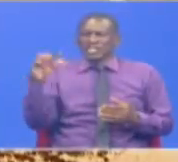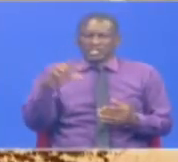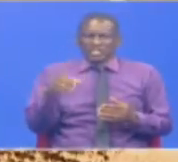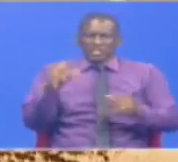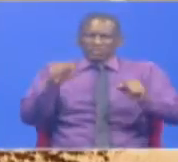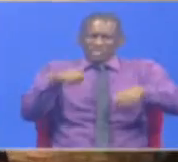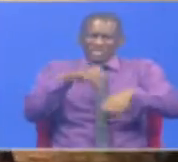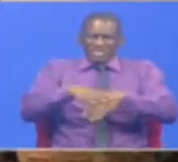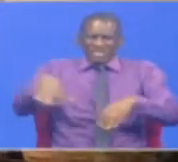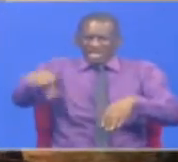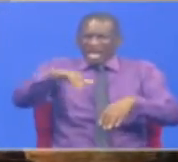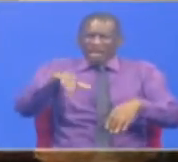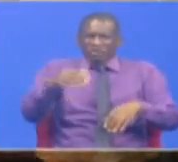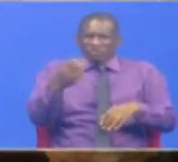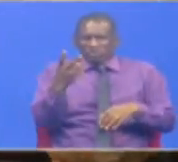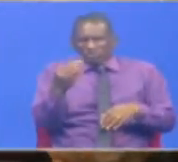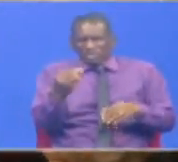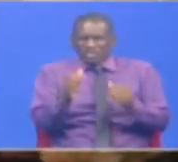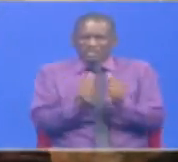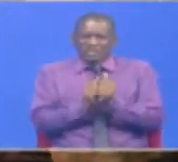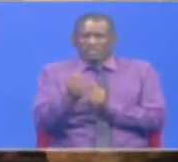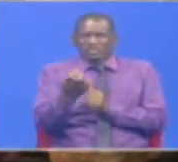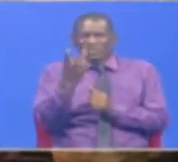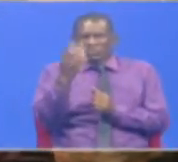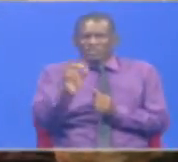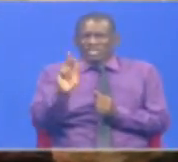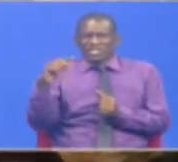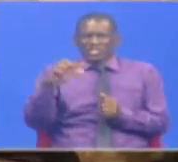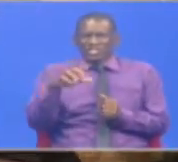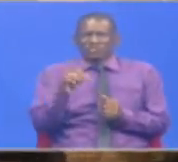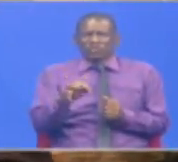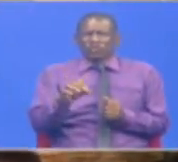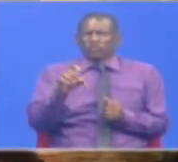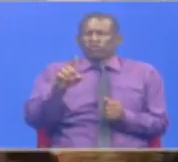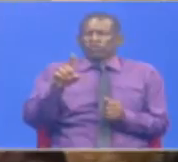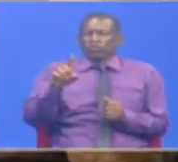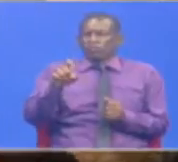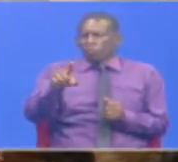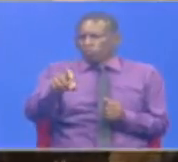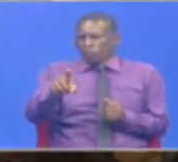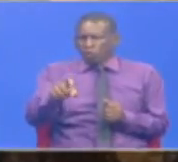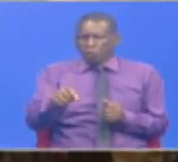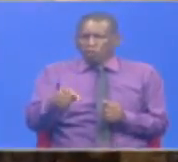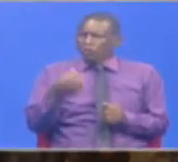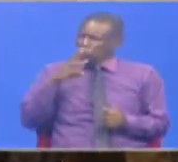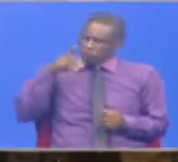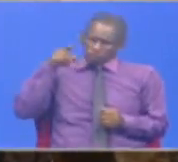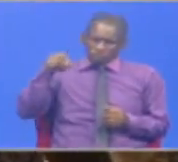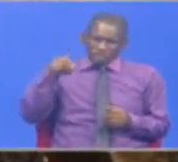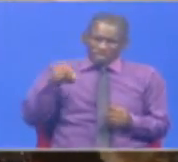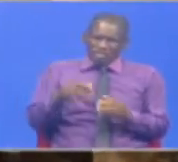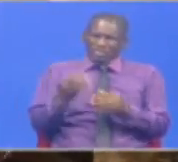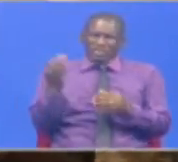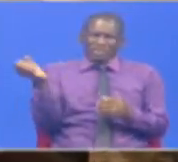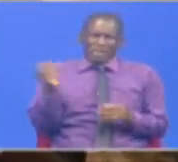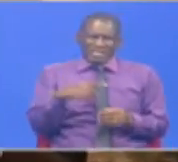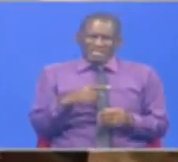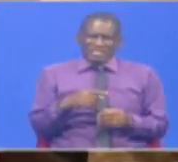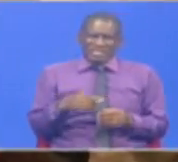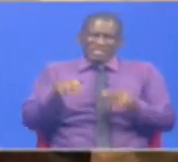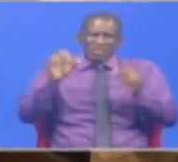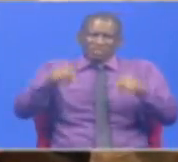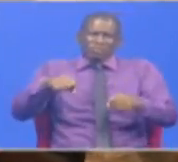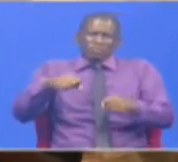about 15 to 20 kilos of worms. For the liquid in 3 months, we can